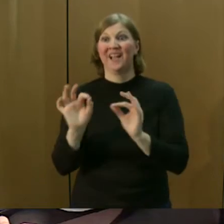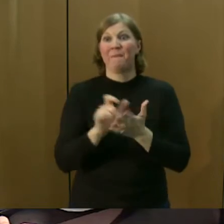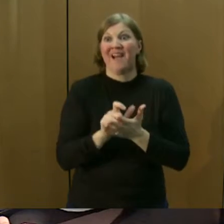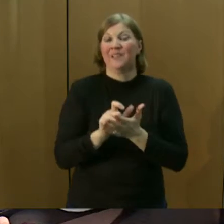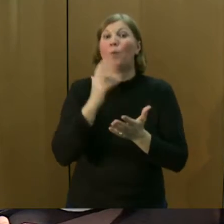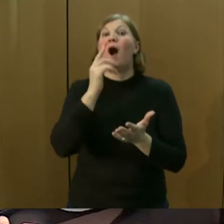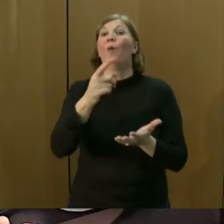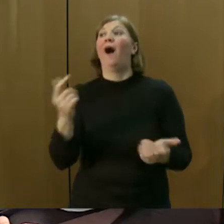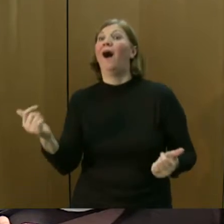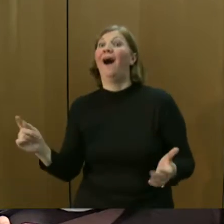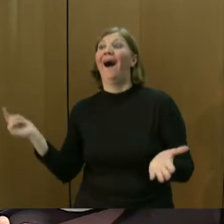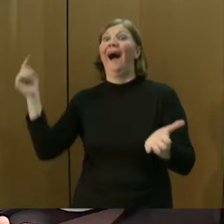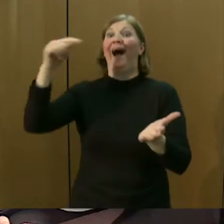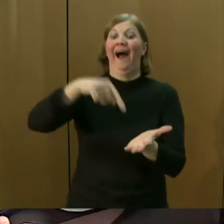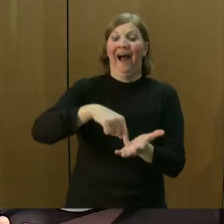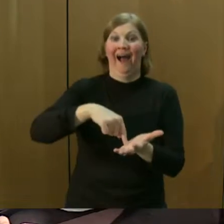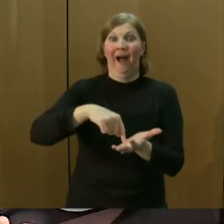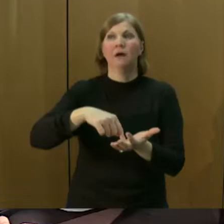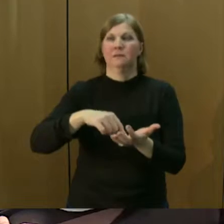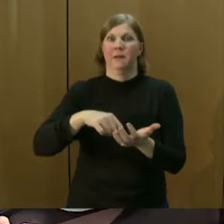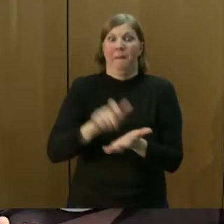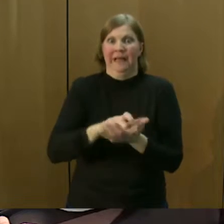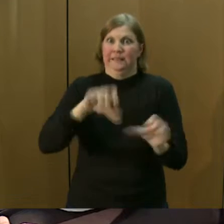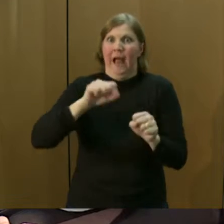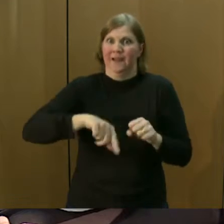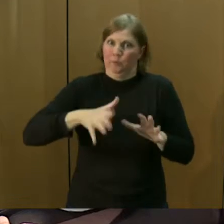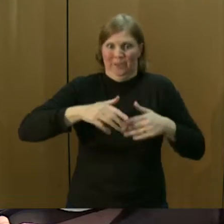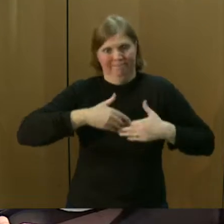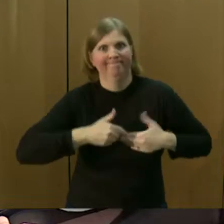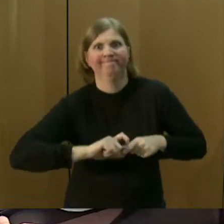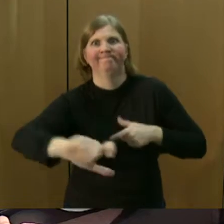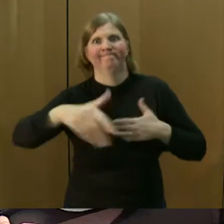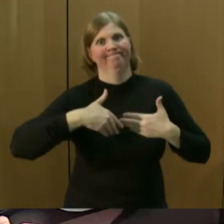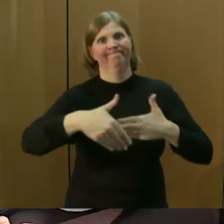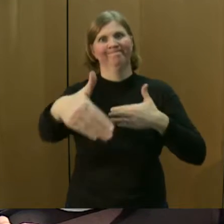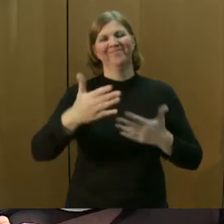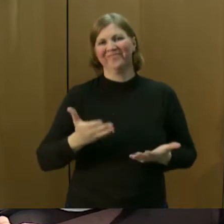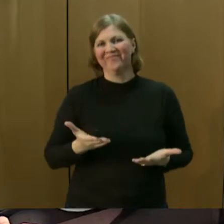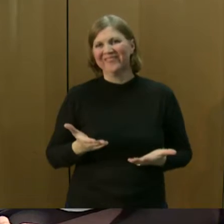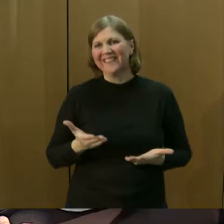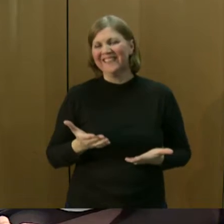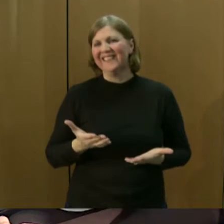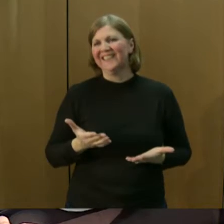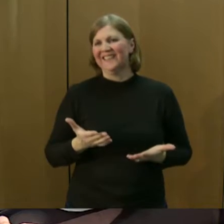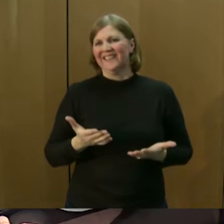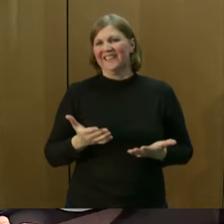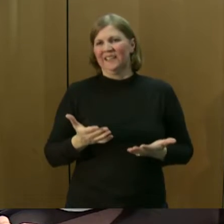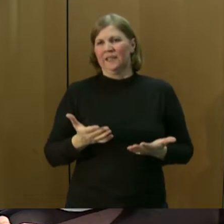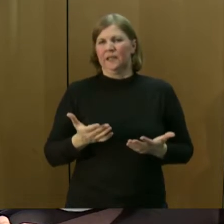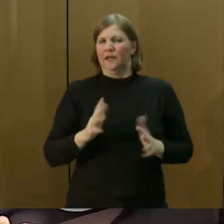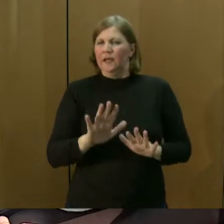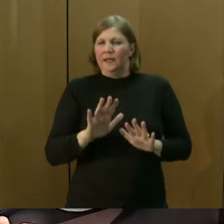the run until the end, it's unlikely that people are just going to find your show. It's a very, very competitive environment,